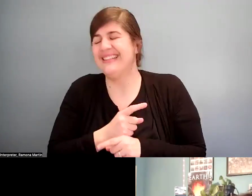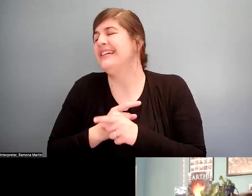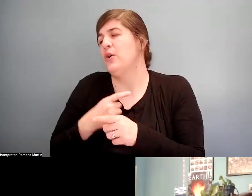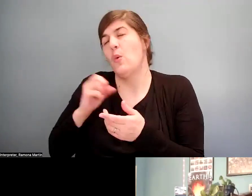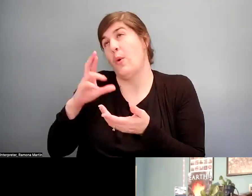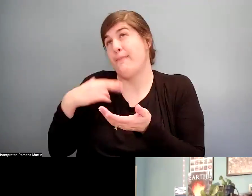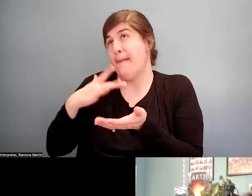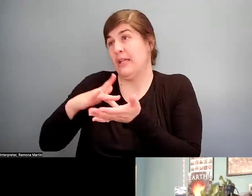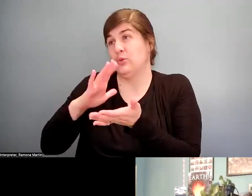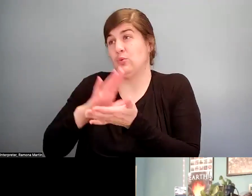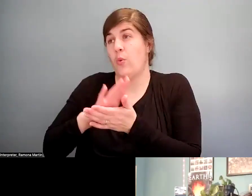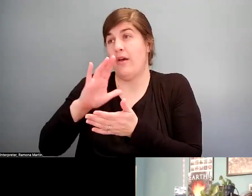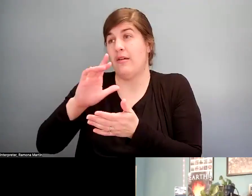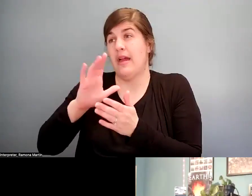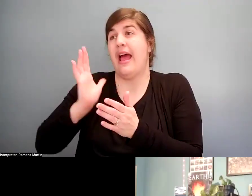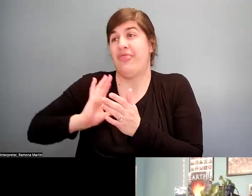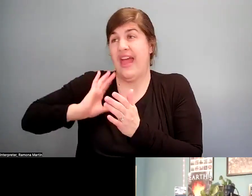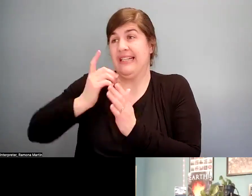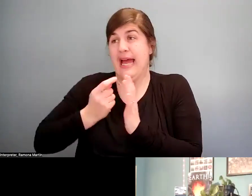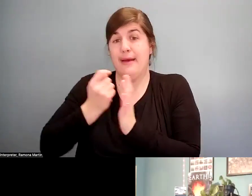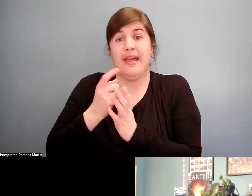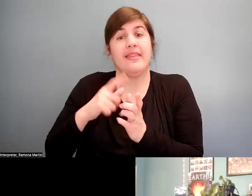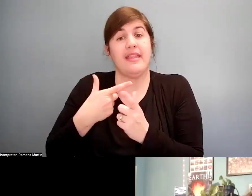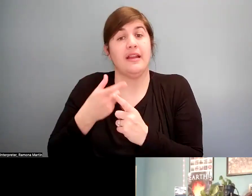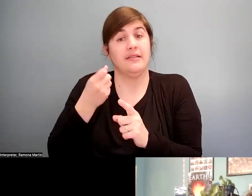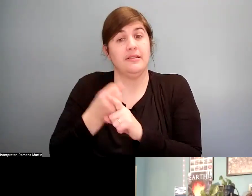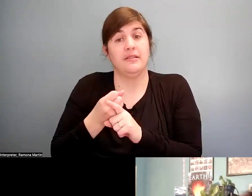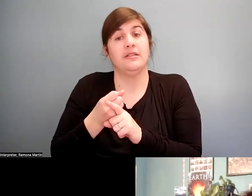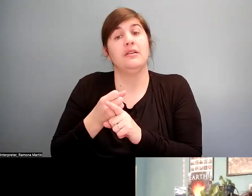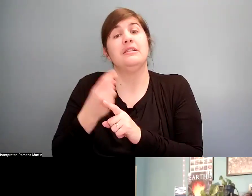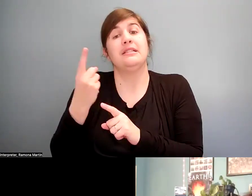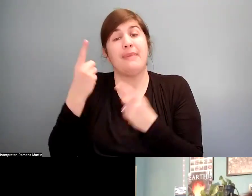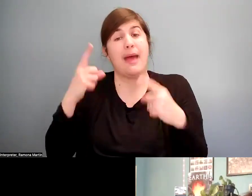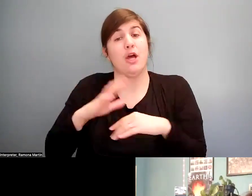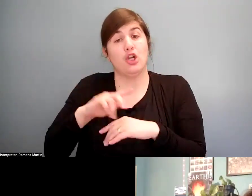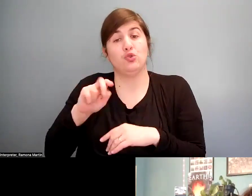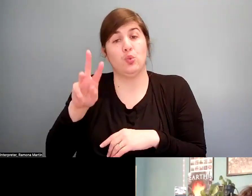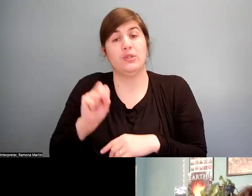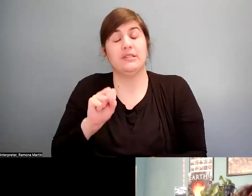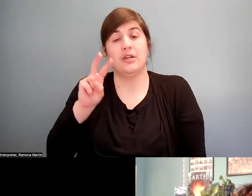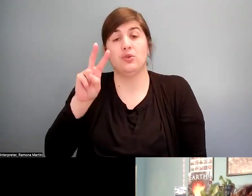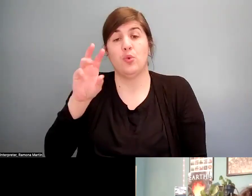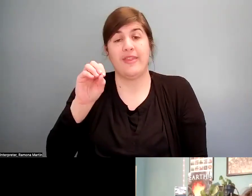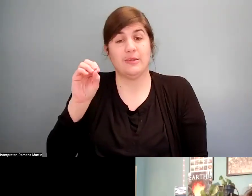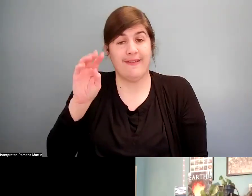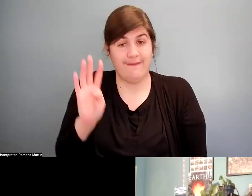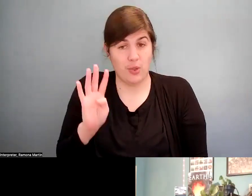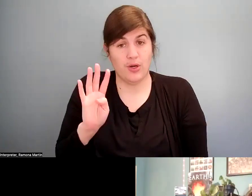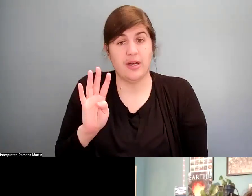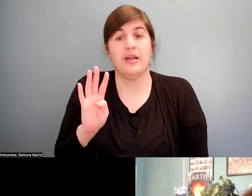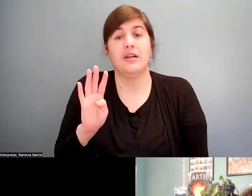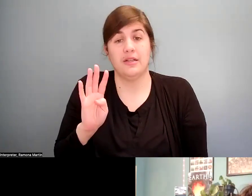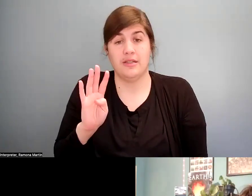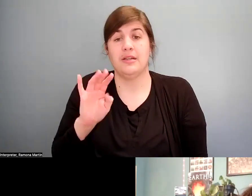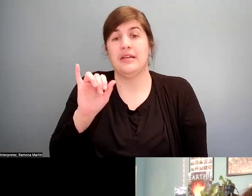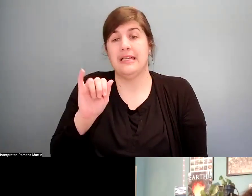time. Um, but then happened an event on the news, and this was the 2004